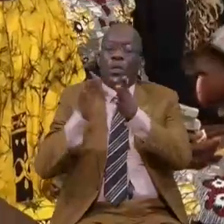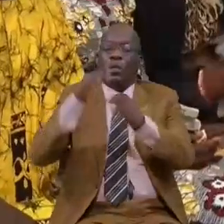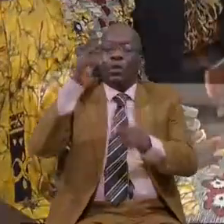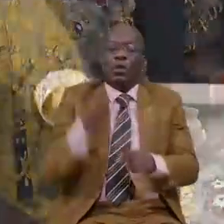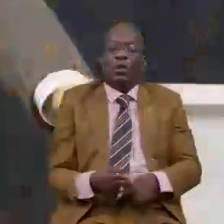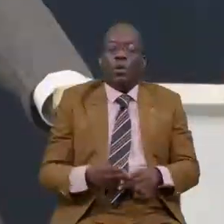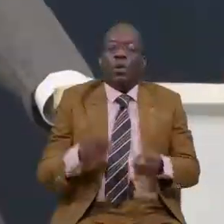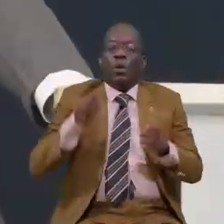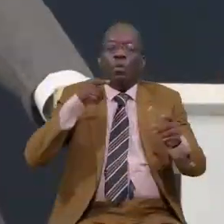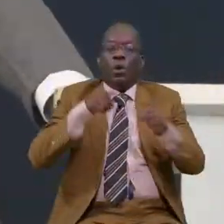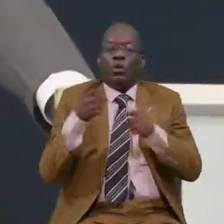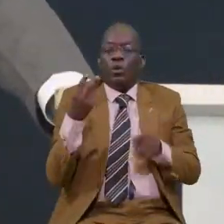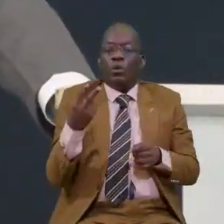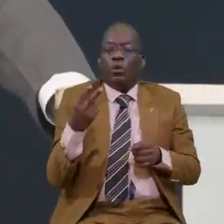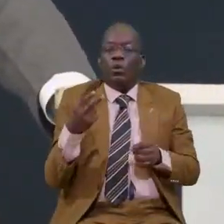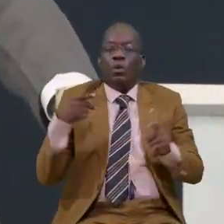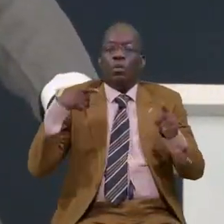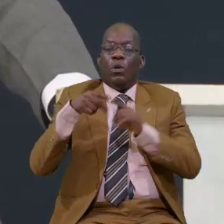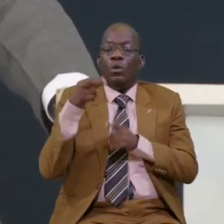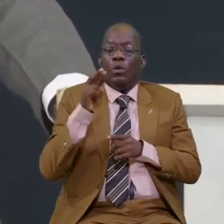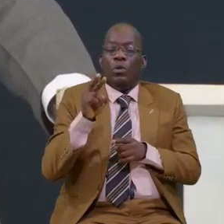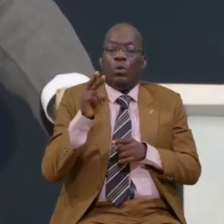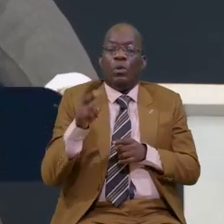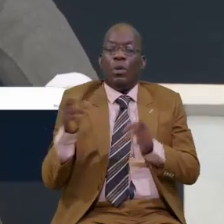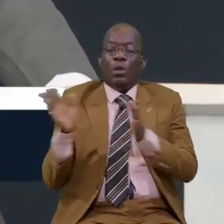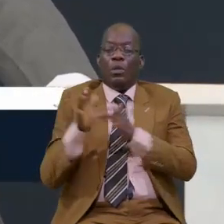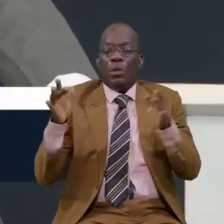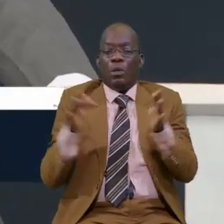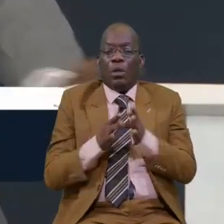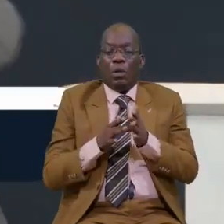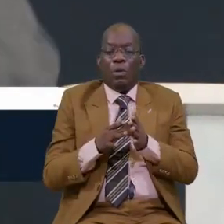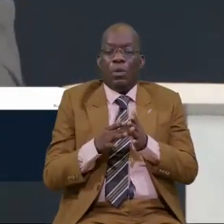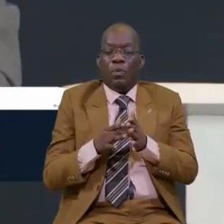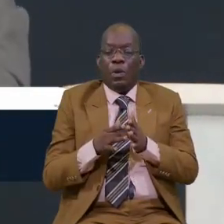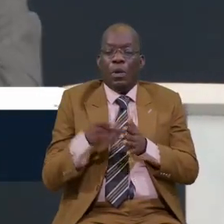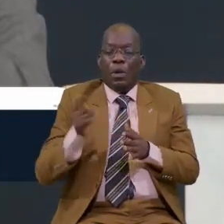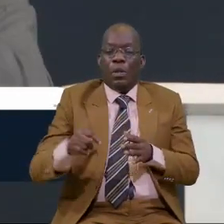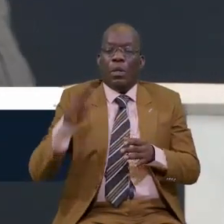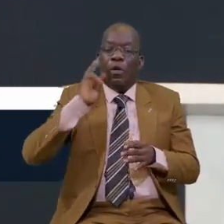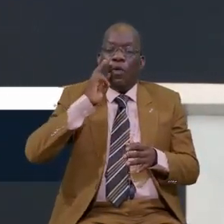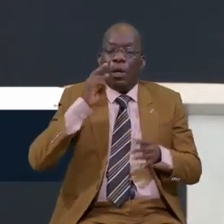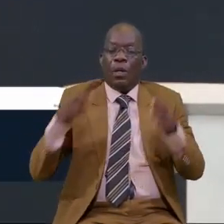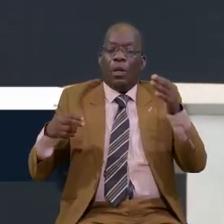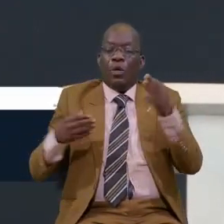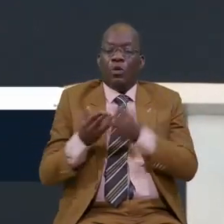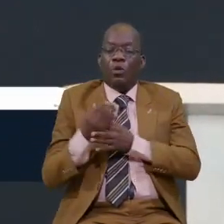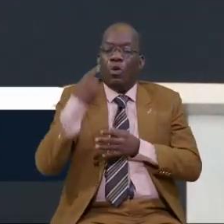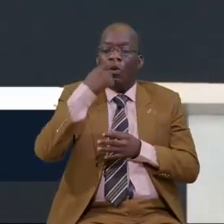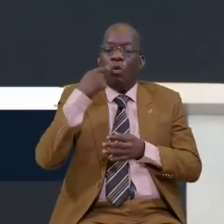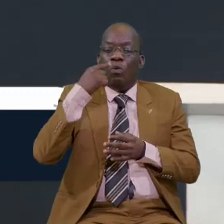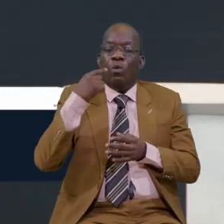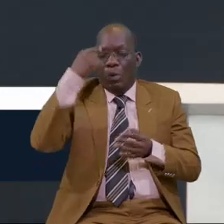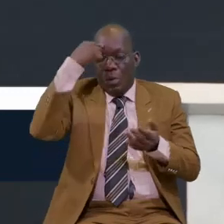2. Point number 2, Jesus, the vine through whom saints